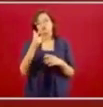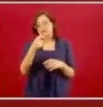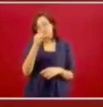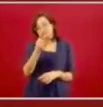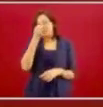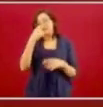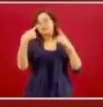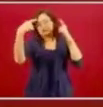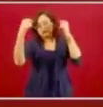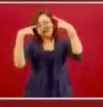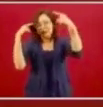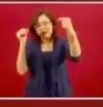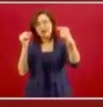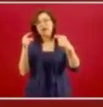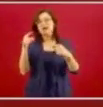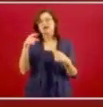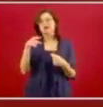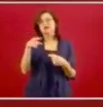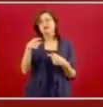So